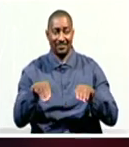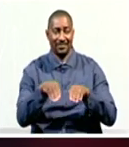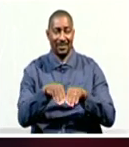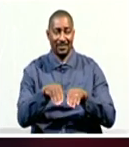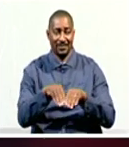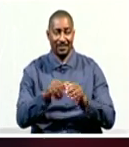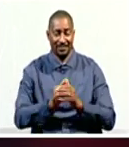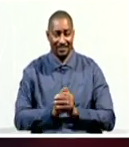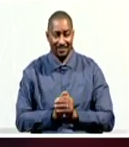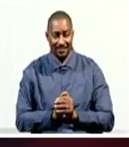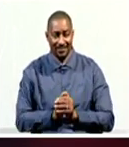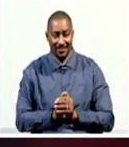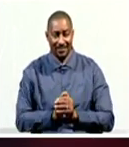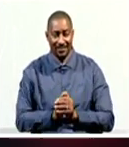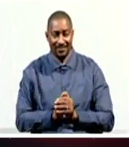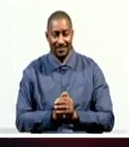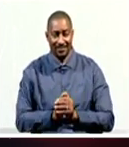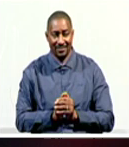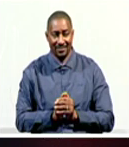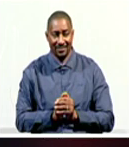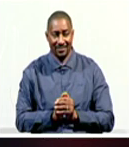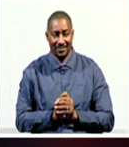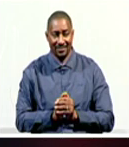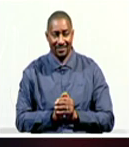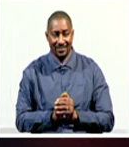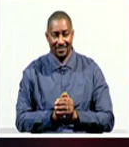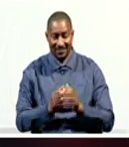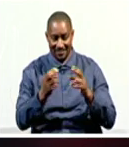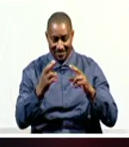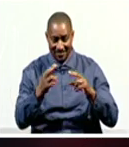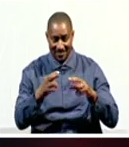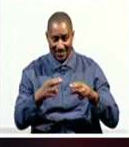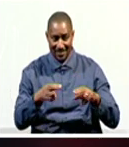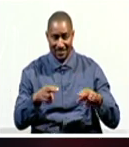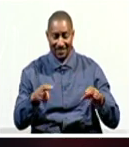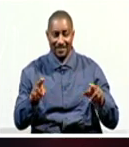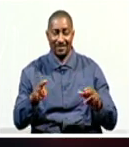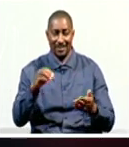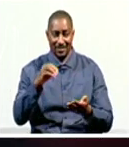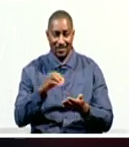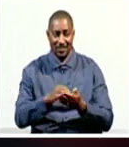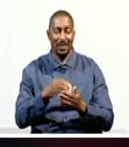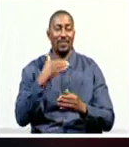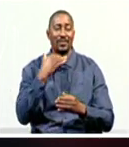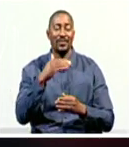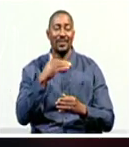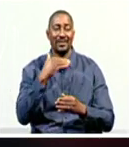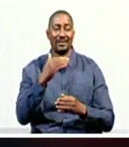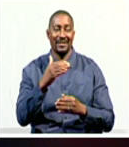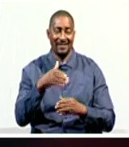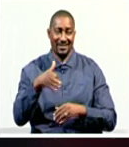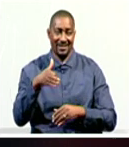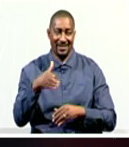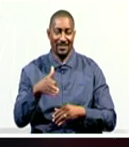the late president Harambee Prosperity Plan will go down in the history as one of the